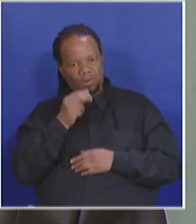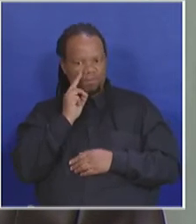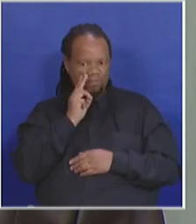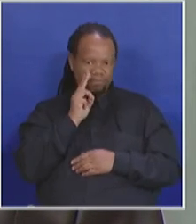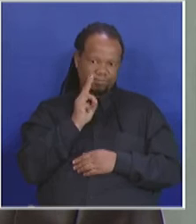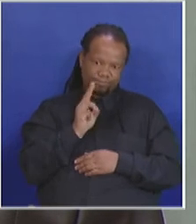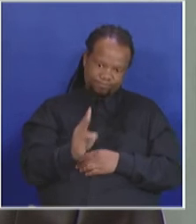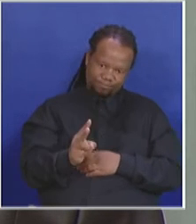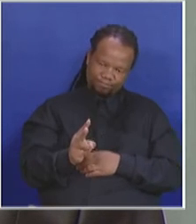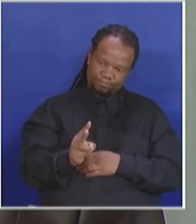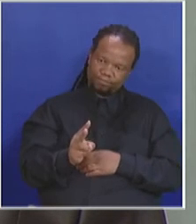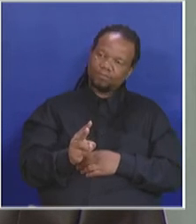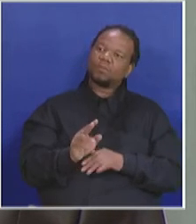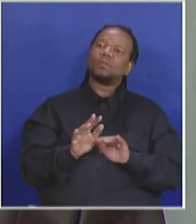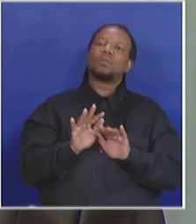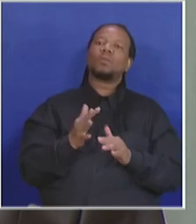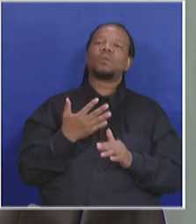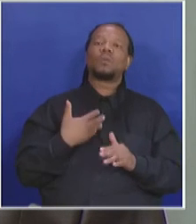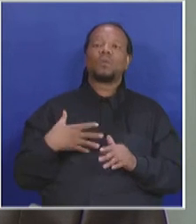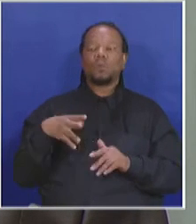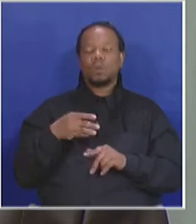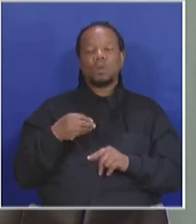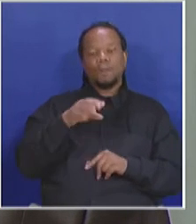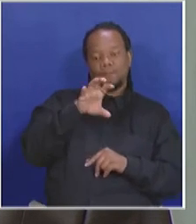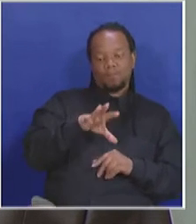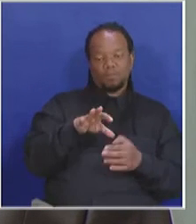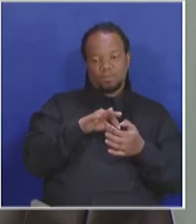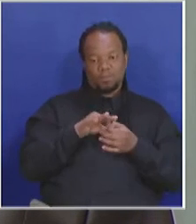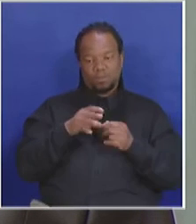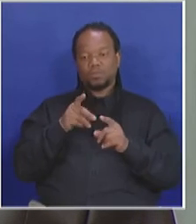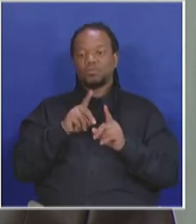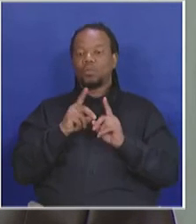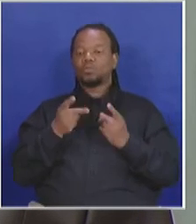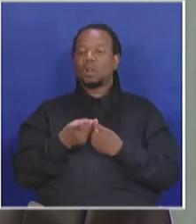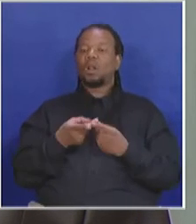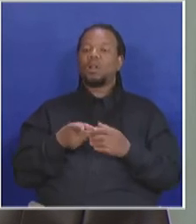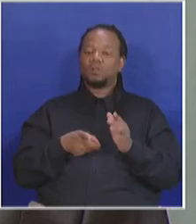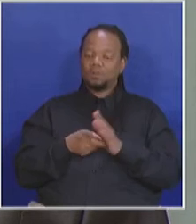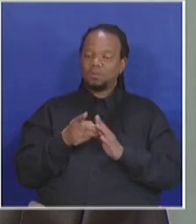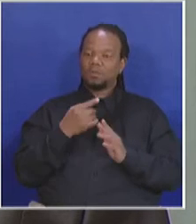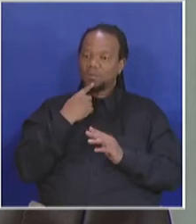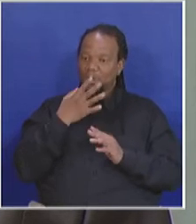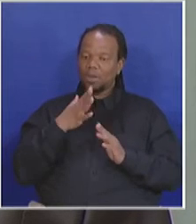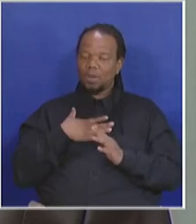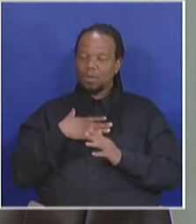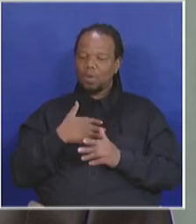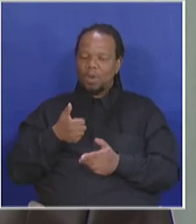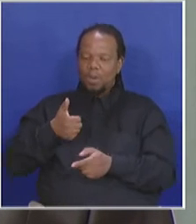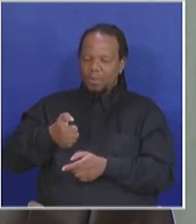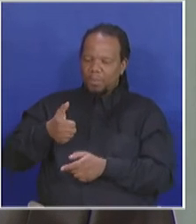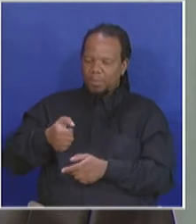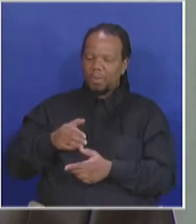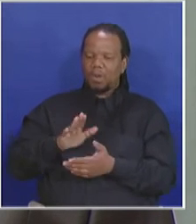will make follow-up on the commitment by the Provincial Department of Social Development to procure fire extinguishers and toys